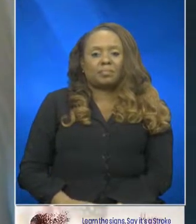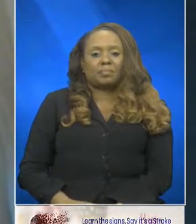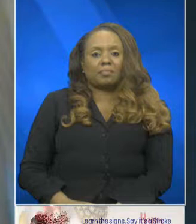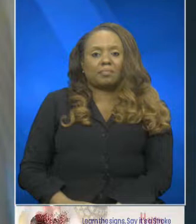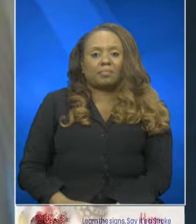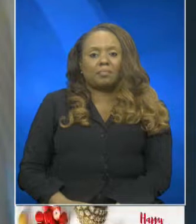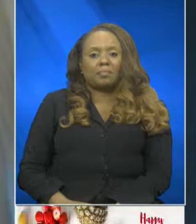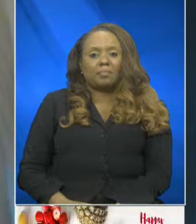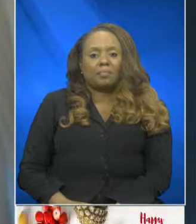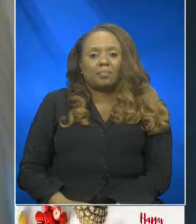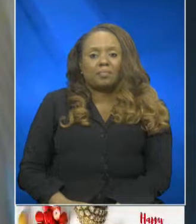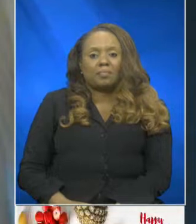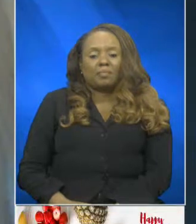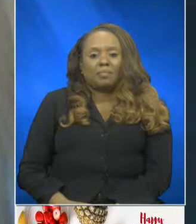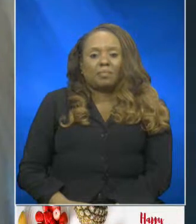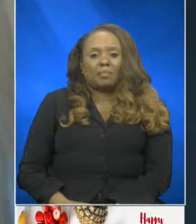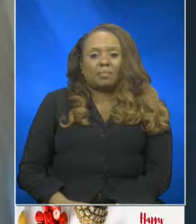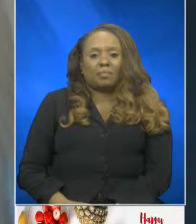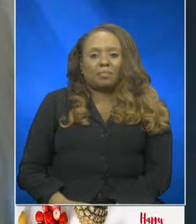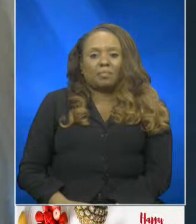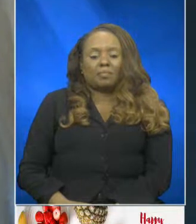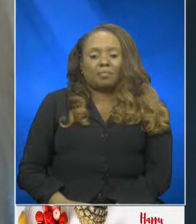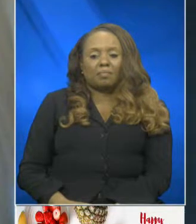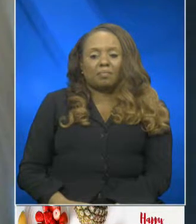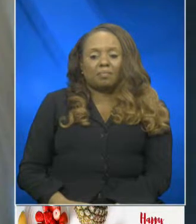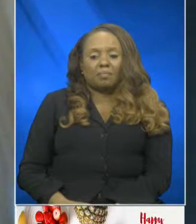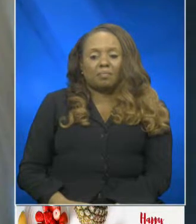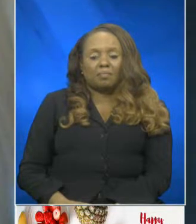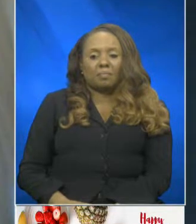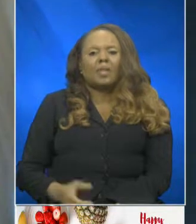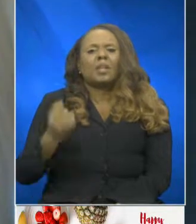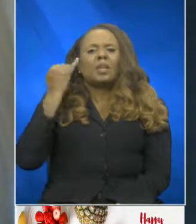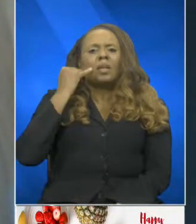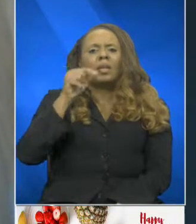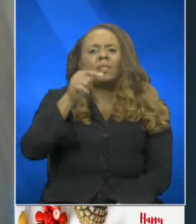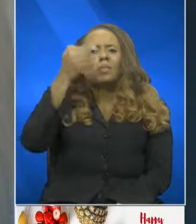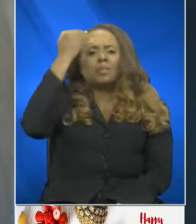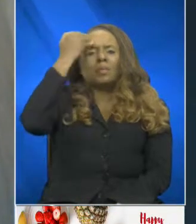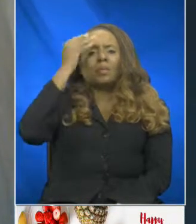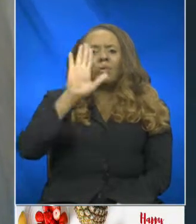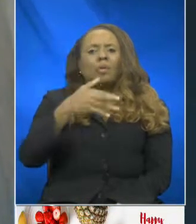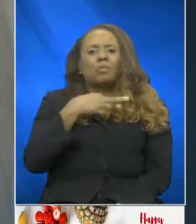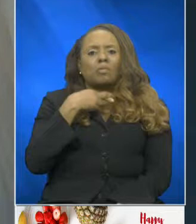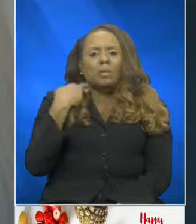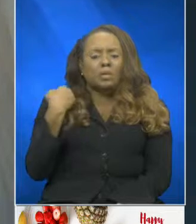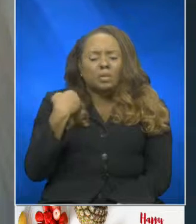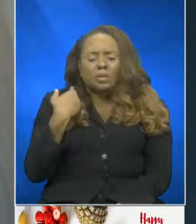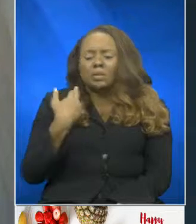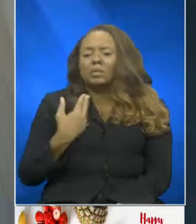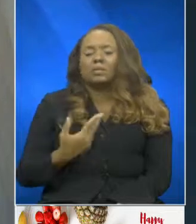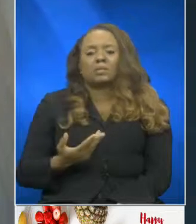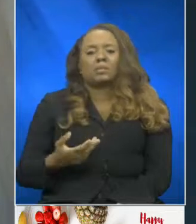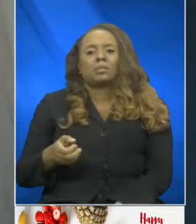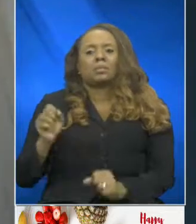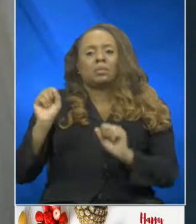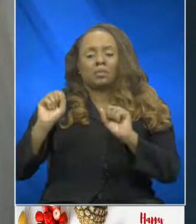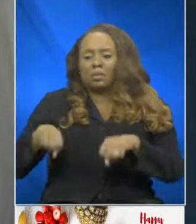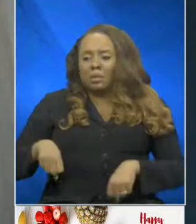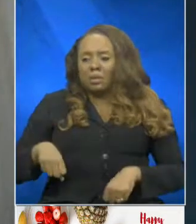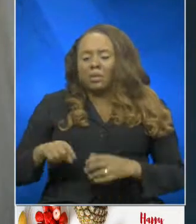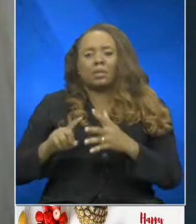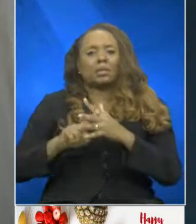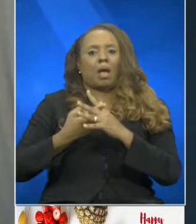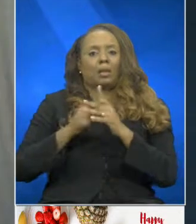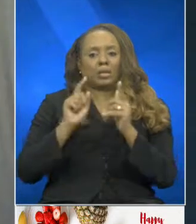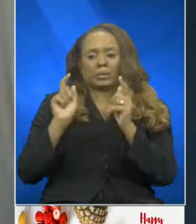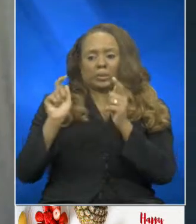you know that your these are your risk factors, then you can start doing things with risk factors that you can change